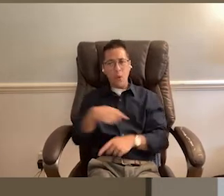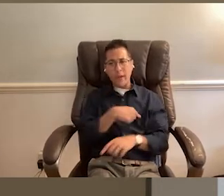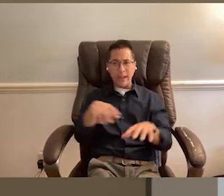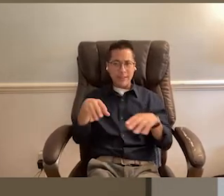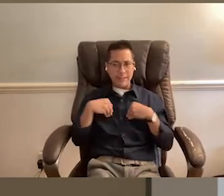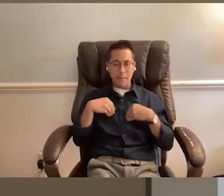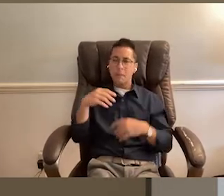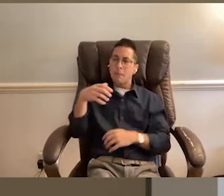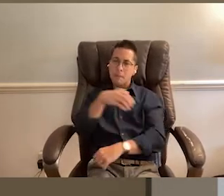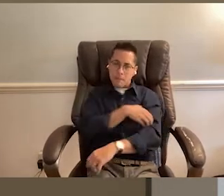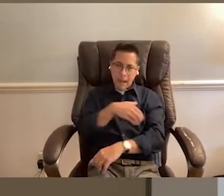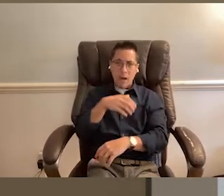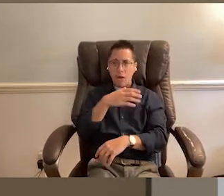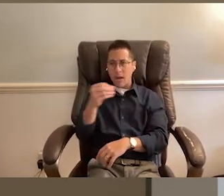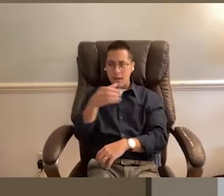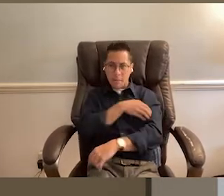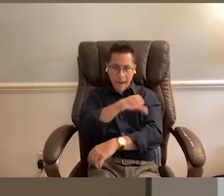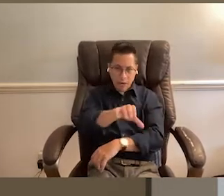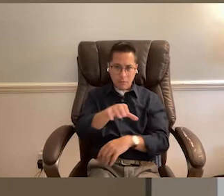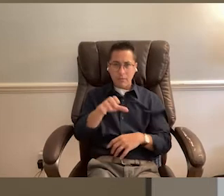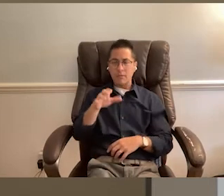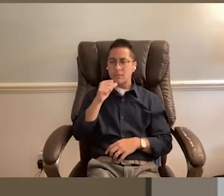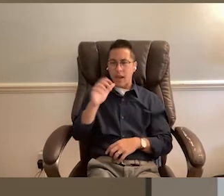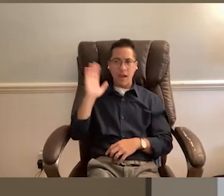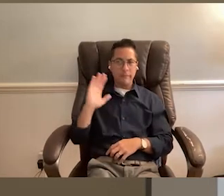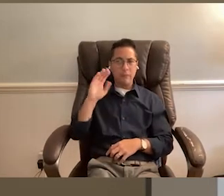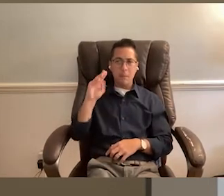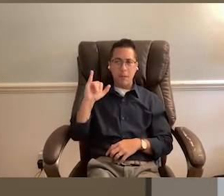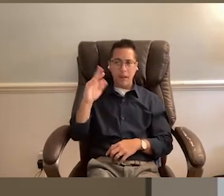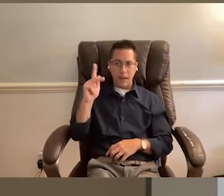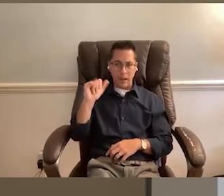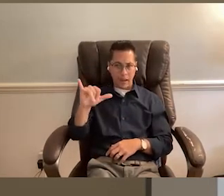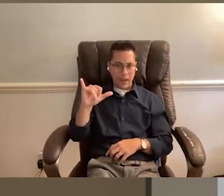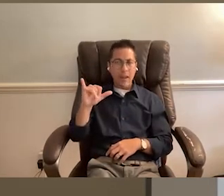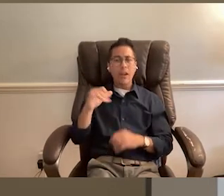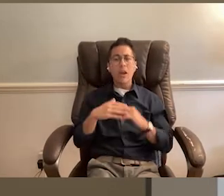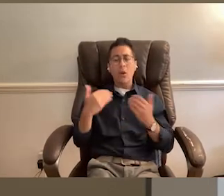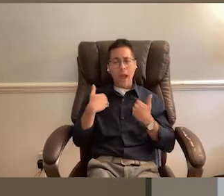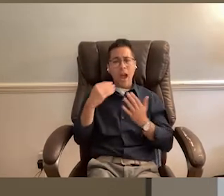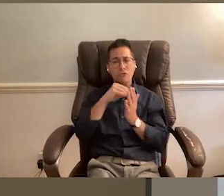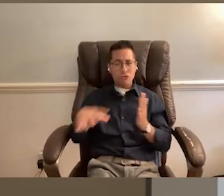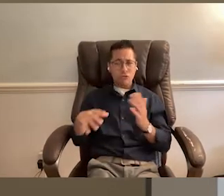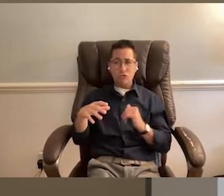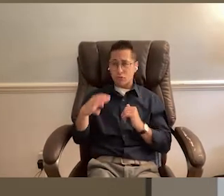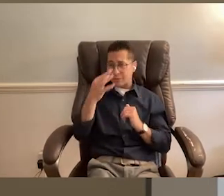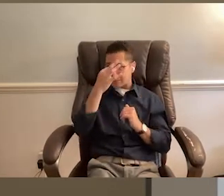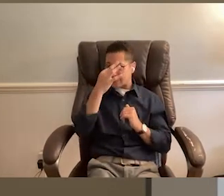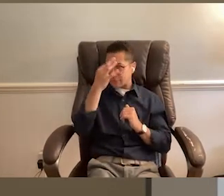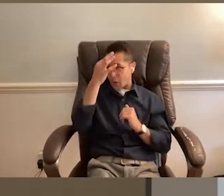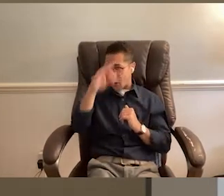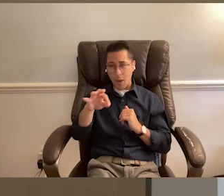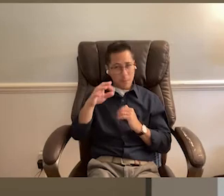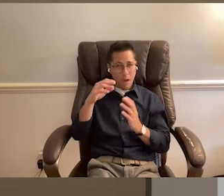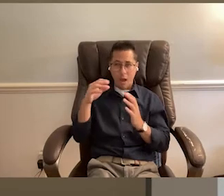more support, if someone needs a little more than that, we can have one of those rooms occupied by one of our independent living mentors who can kind of